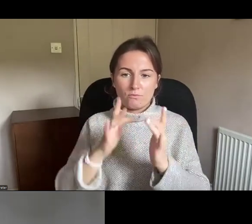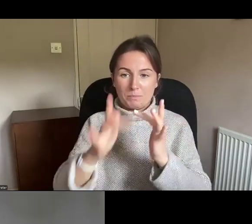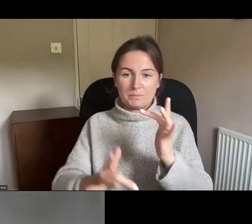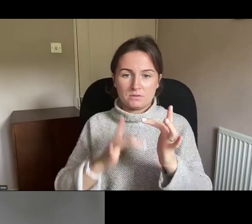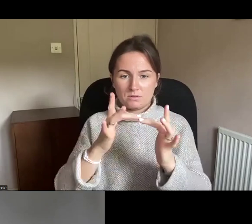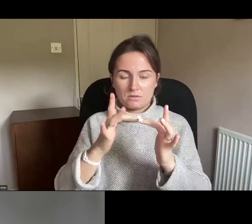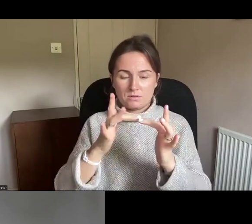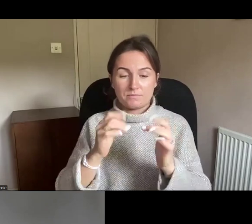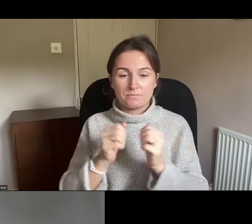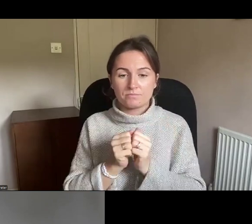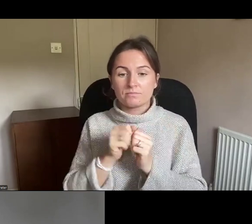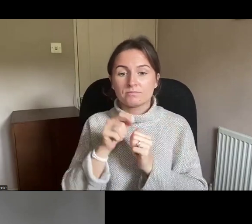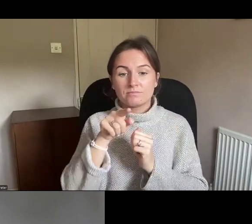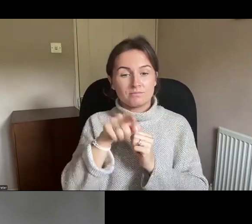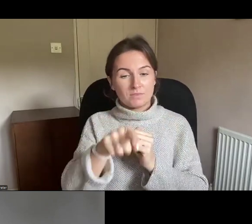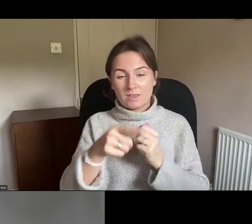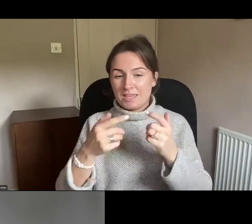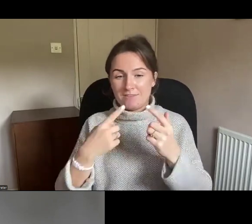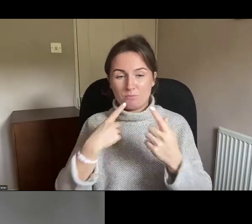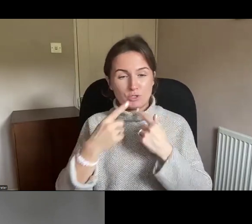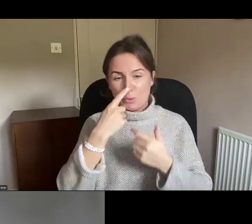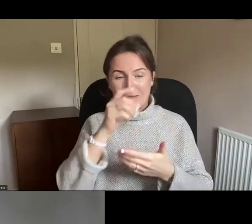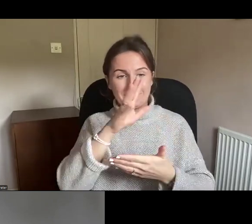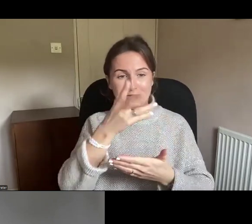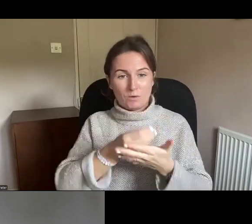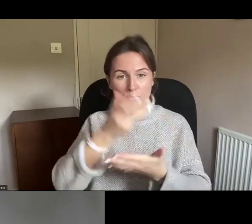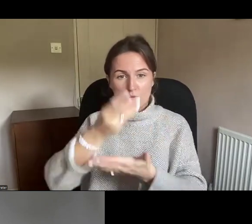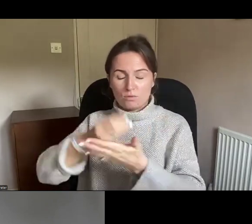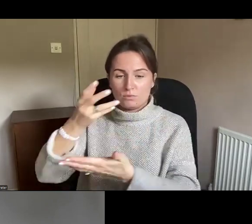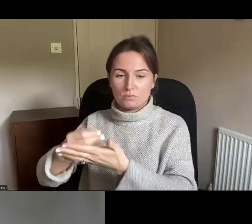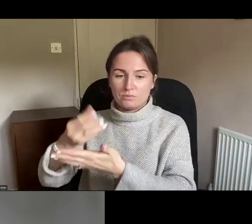So those tables are all available to download.